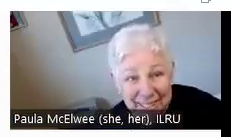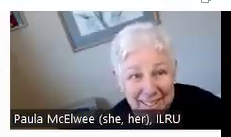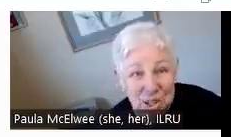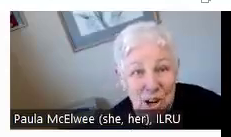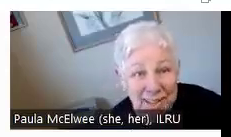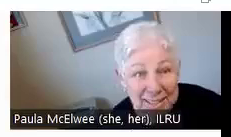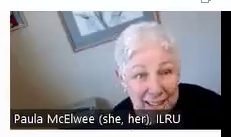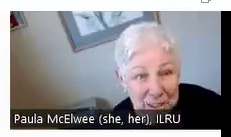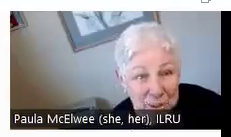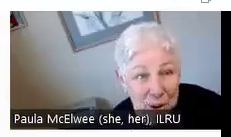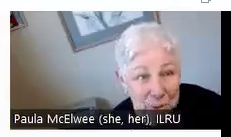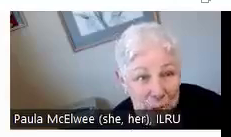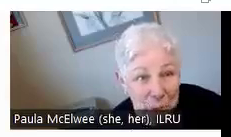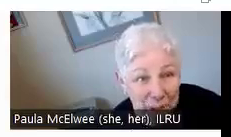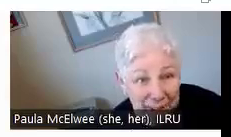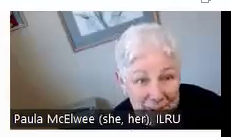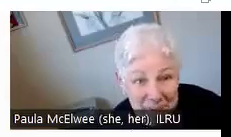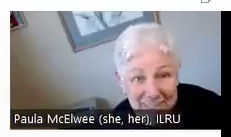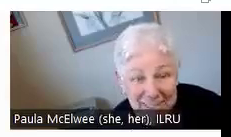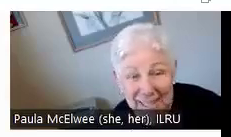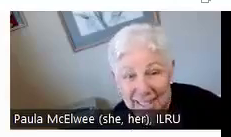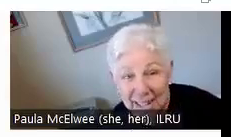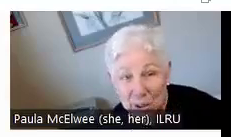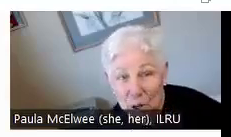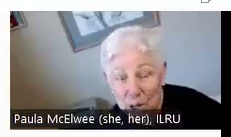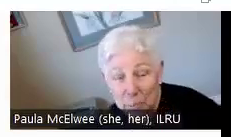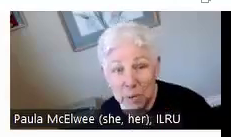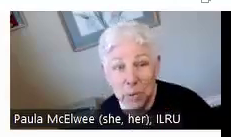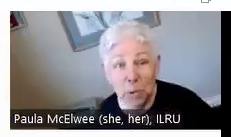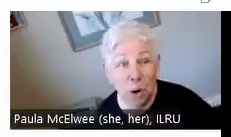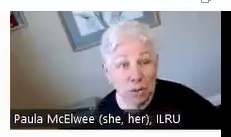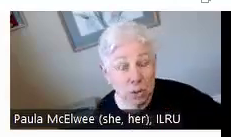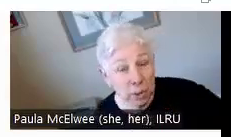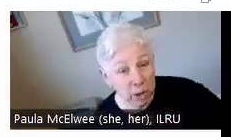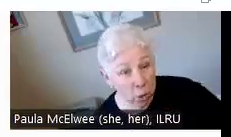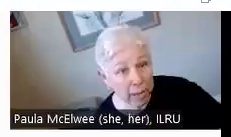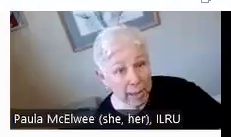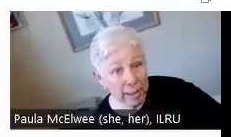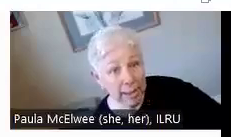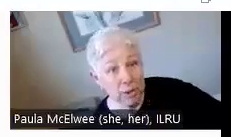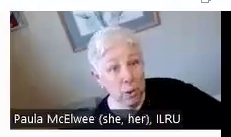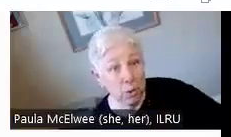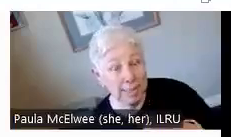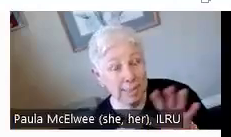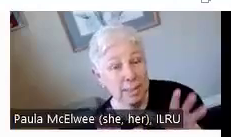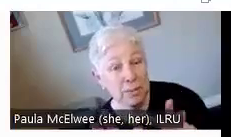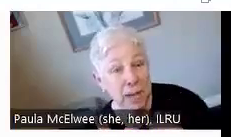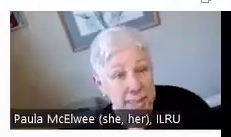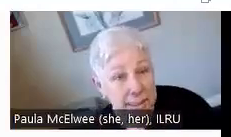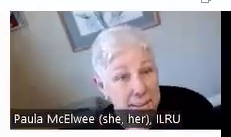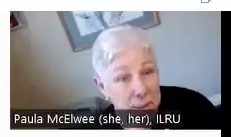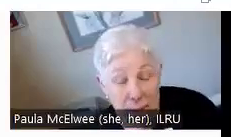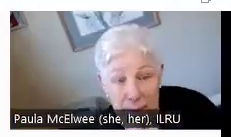to talk until I turn off the recording. Now, there are a couple of you who are also recording in your own